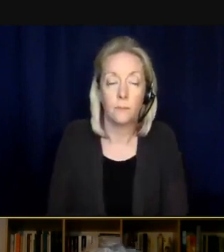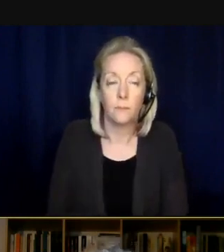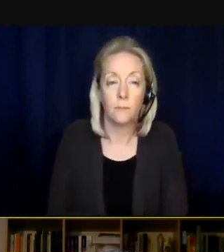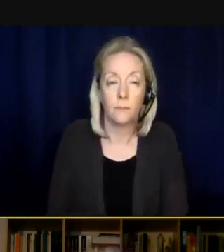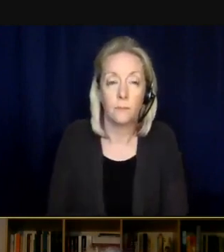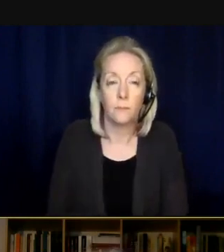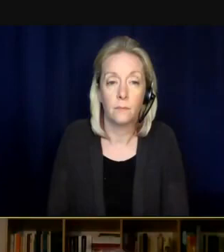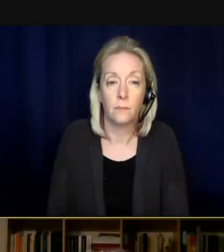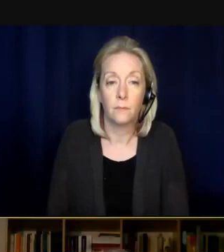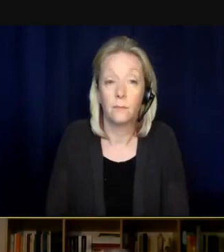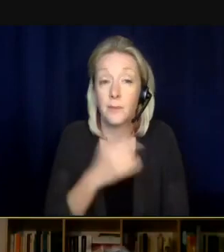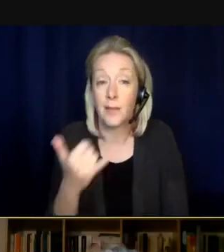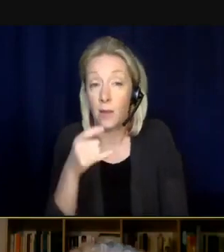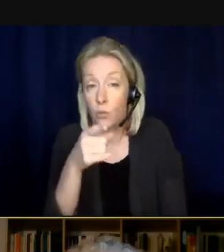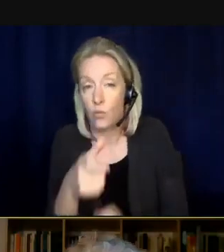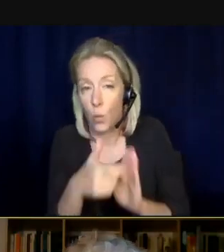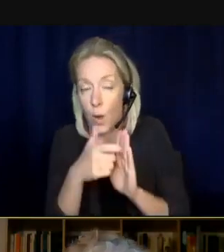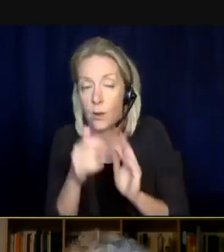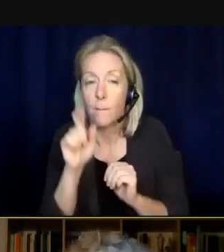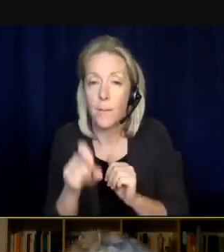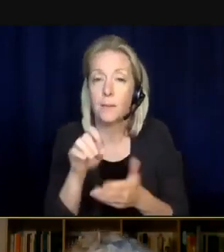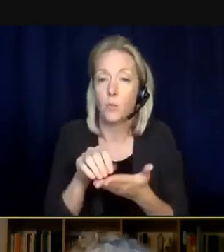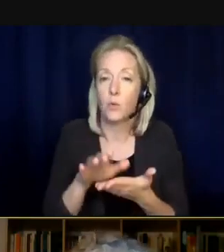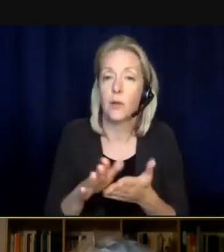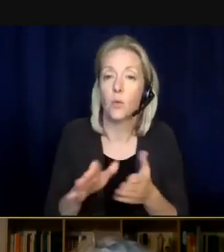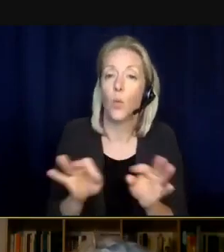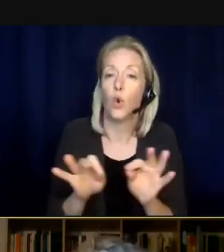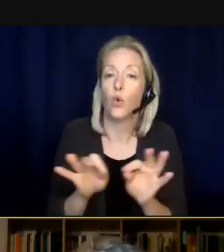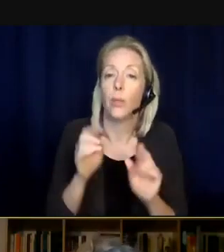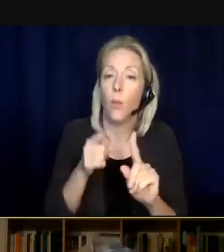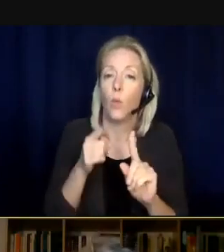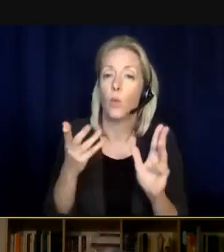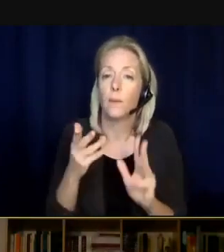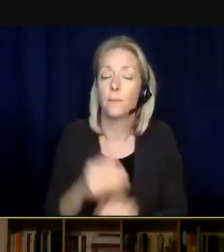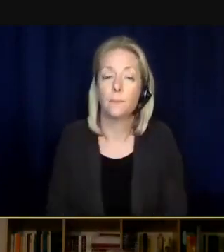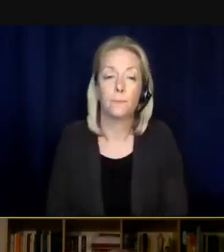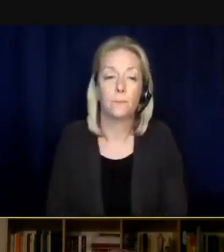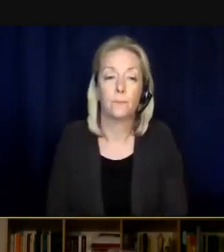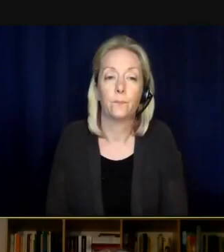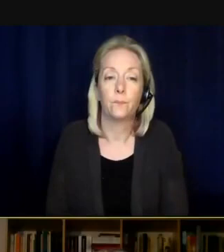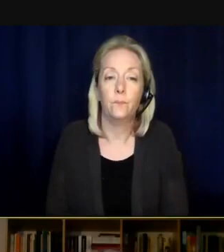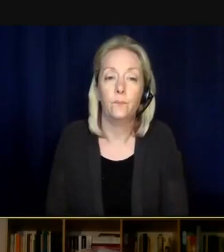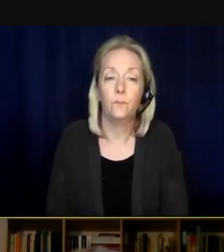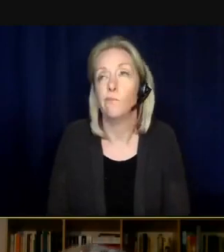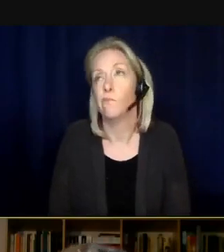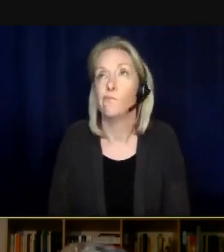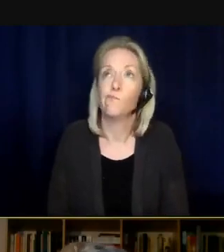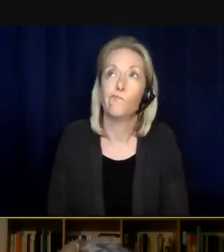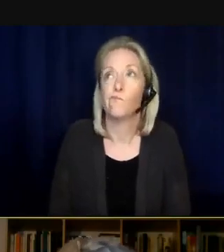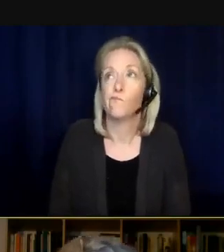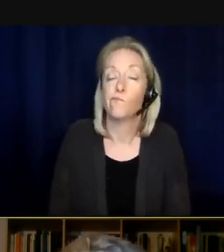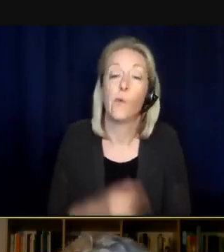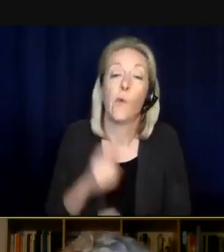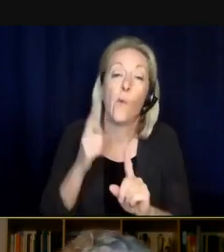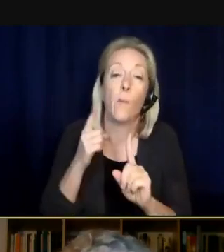And then this is required. We have to say how many points that question will be worth. So let's say maybe it's worth